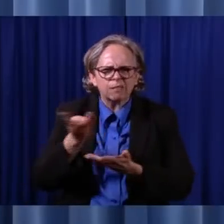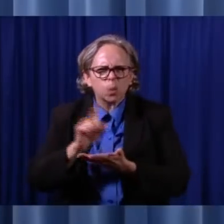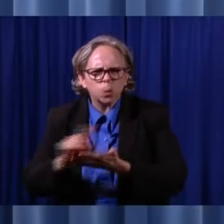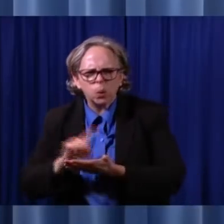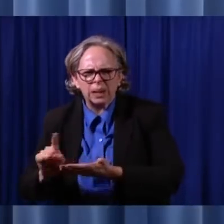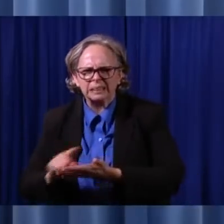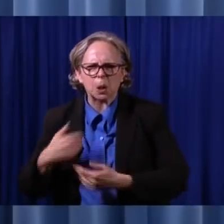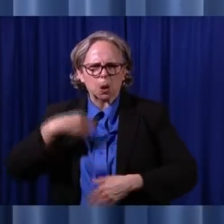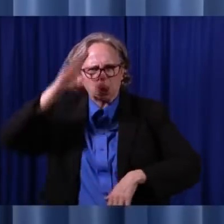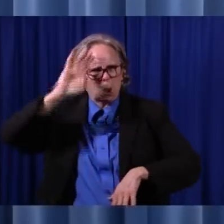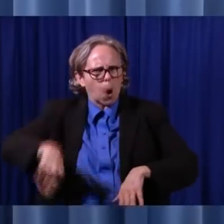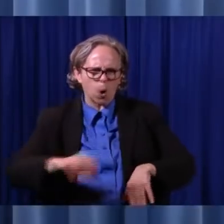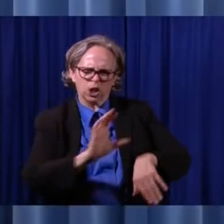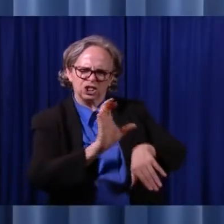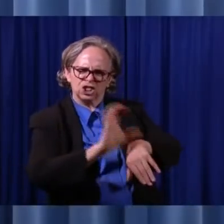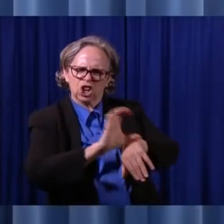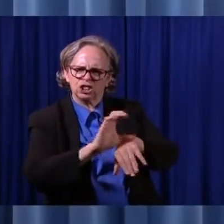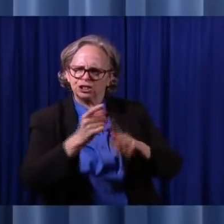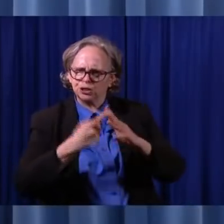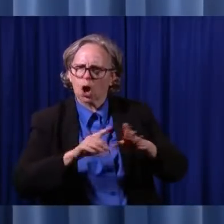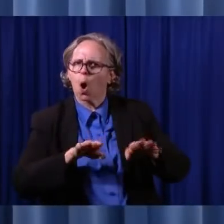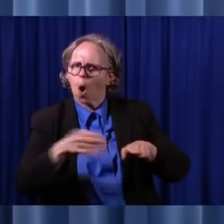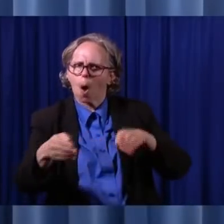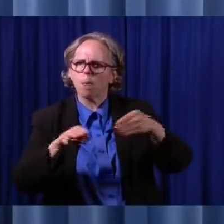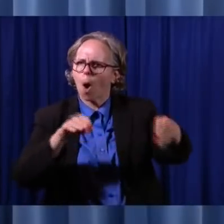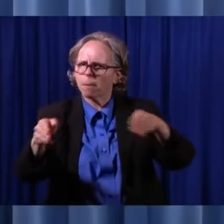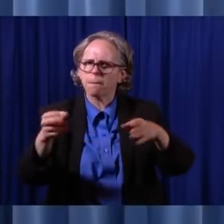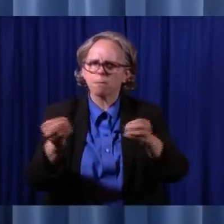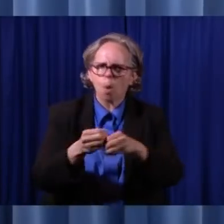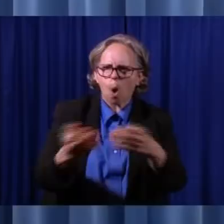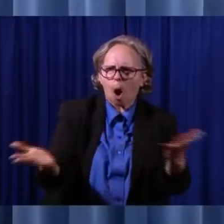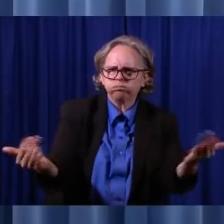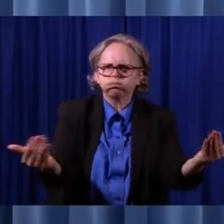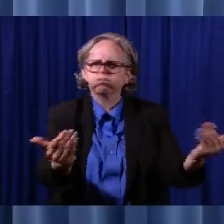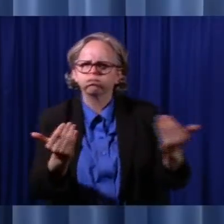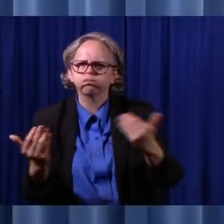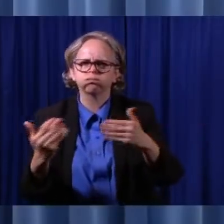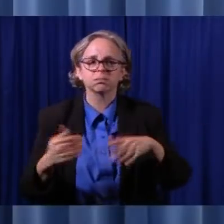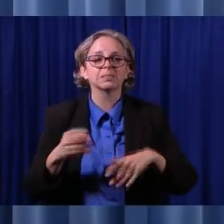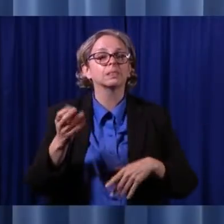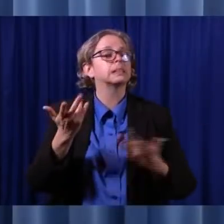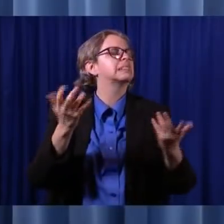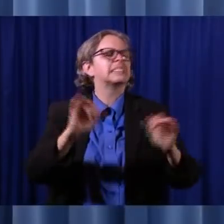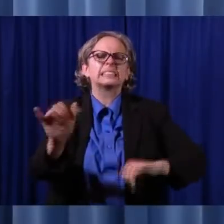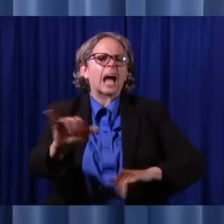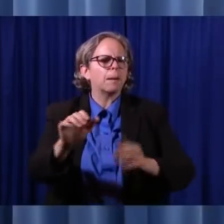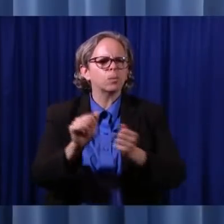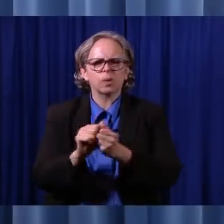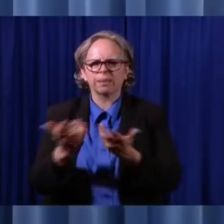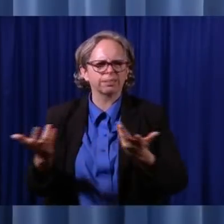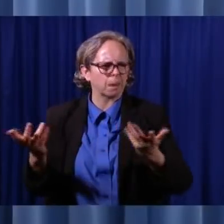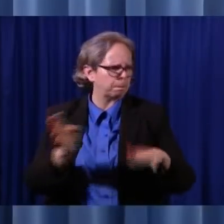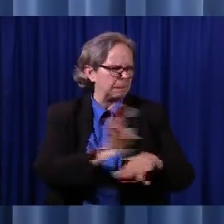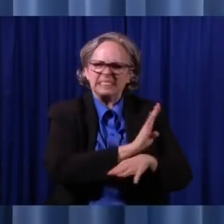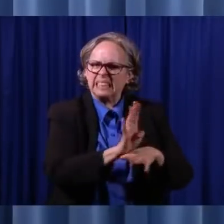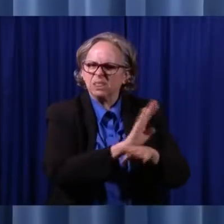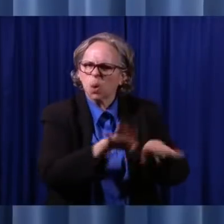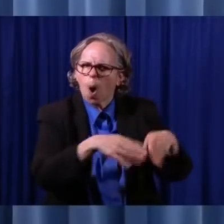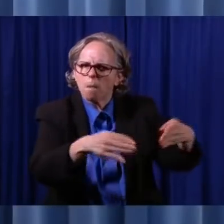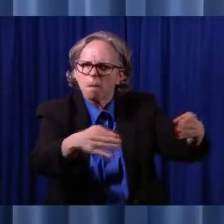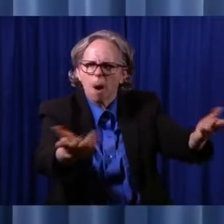starting to open up. And so just as we did with industry and outdoor activities and entertainment, we put together